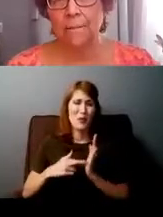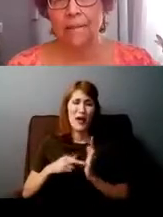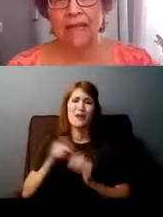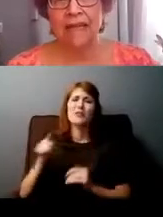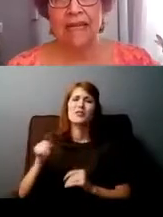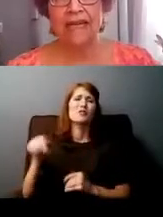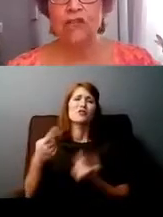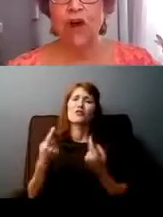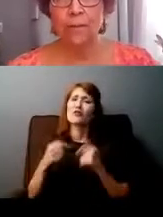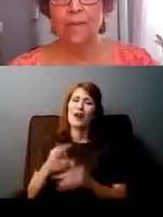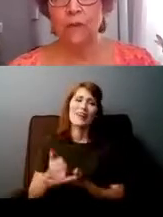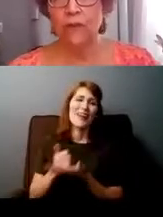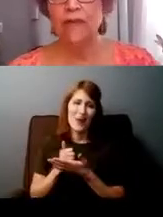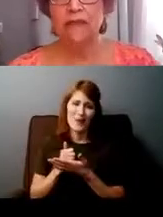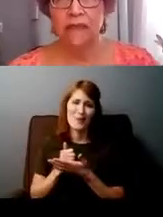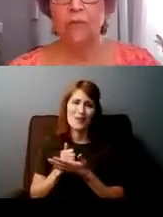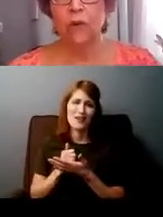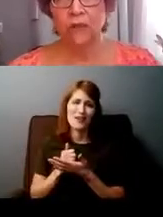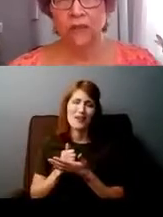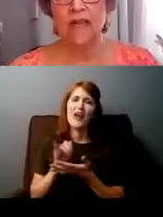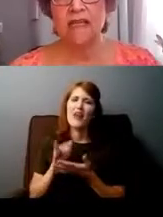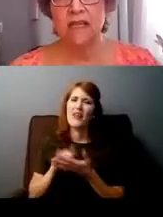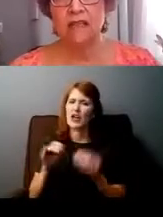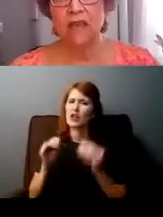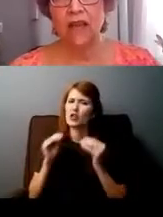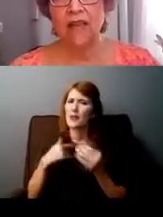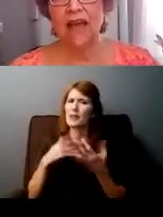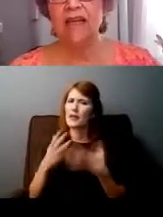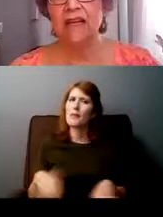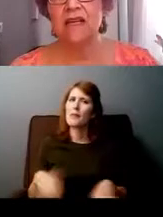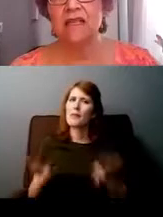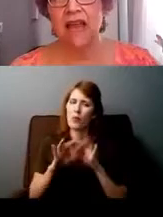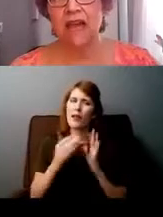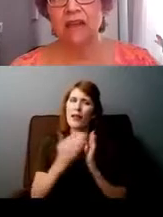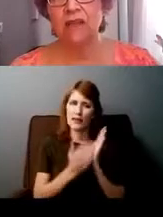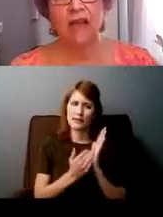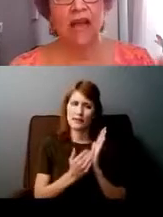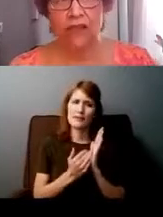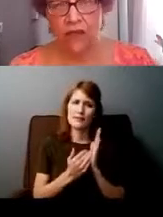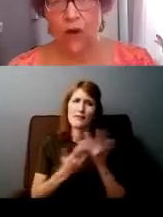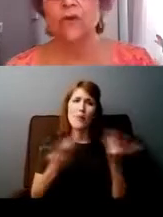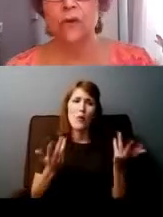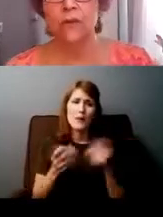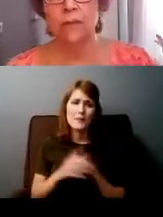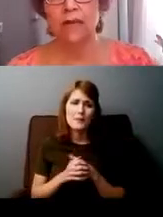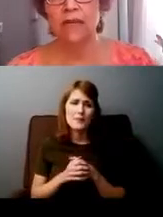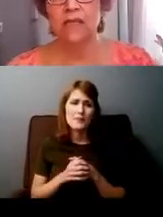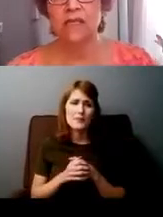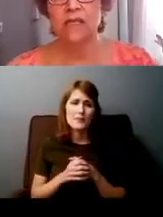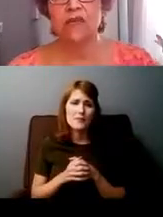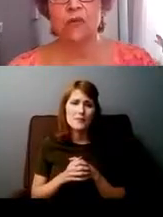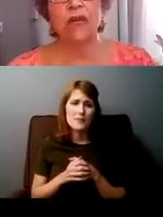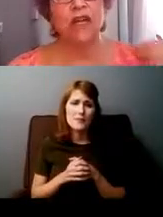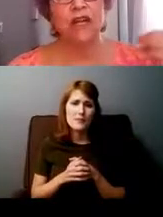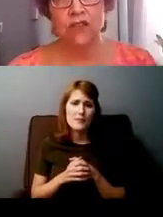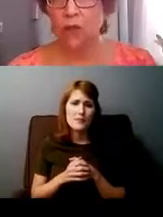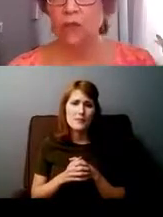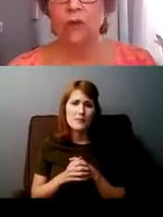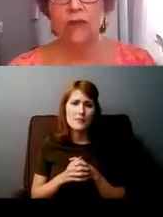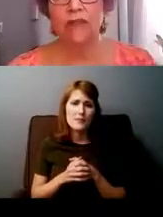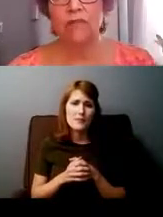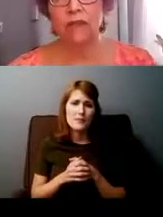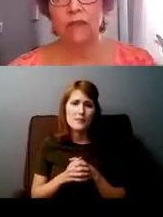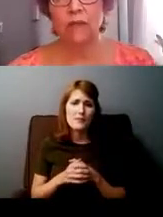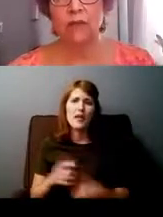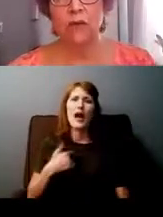me. It taught me a really important lesson, and that is that I don't know somebody else's situation. I don't